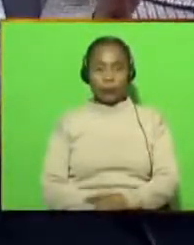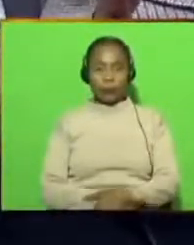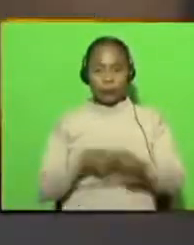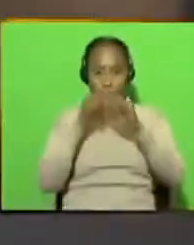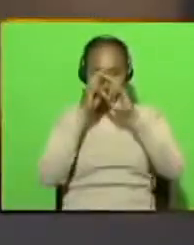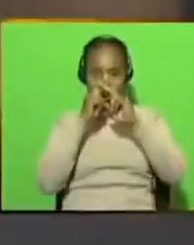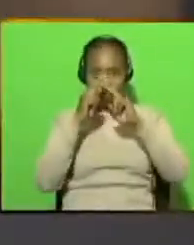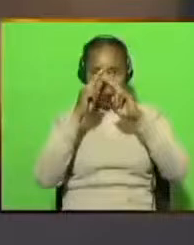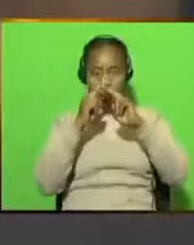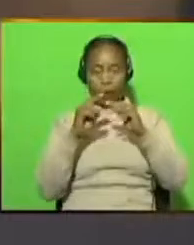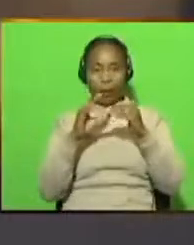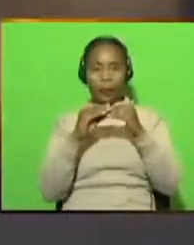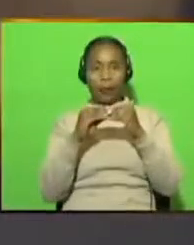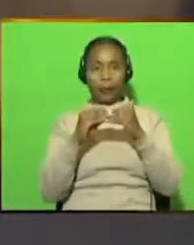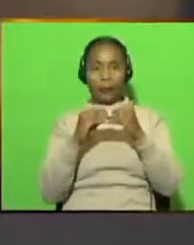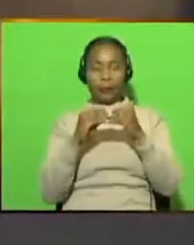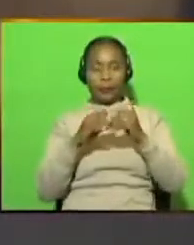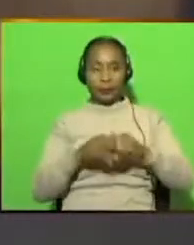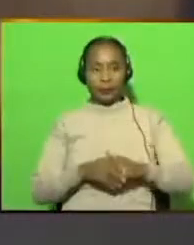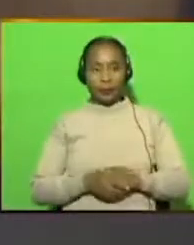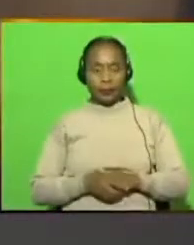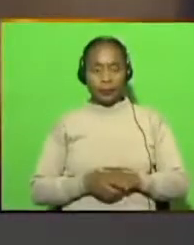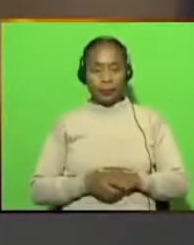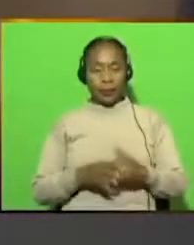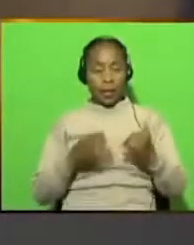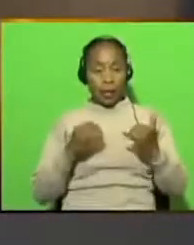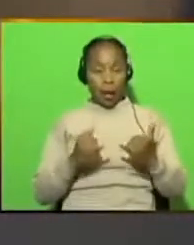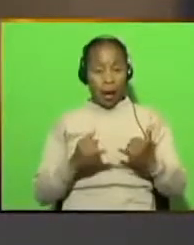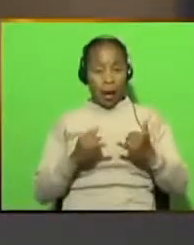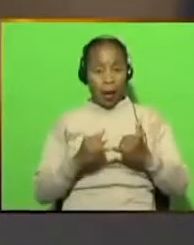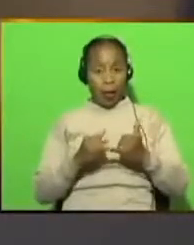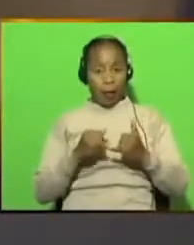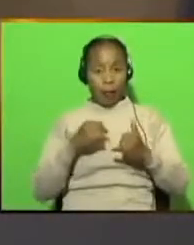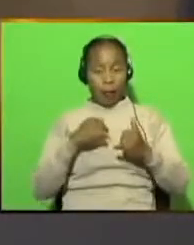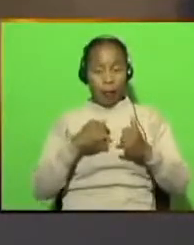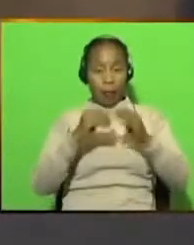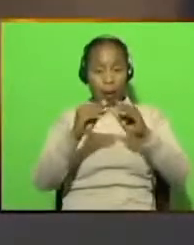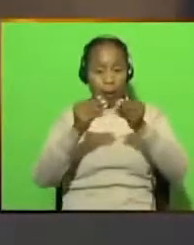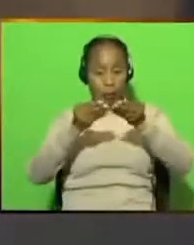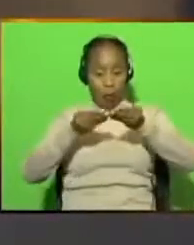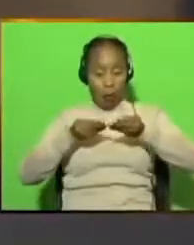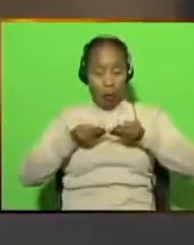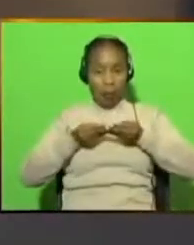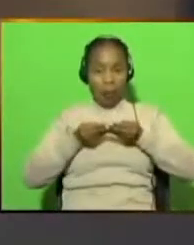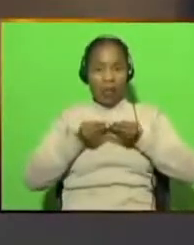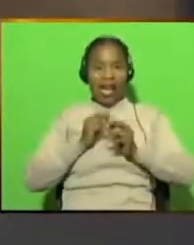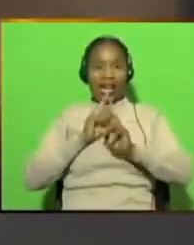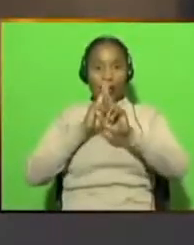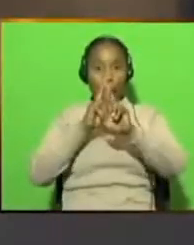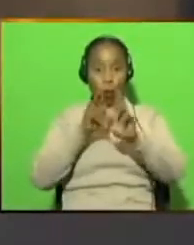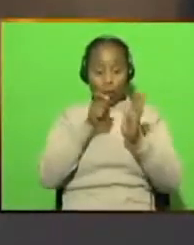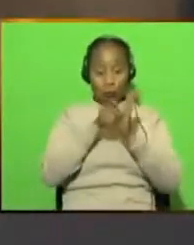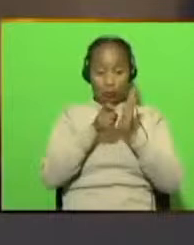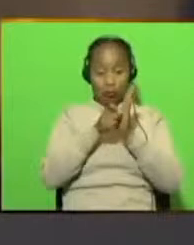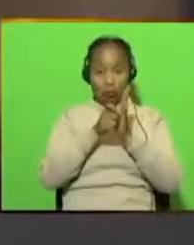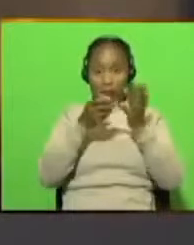Honorable members, I've now received a written report from the returning